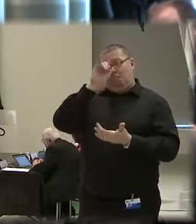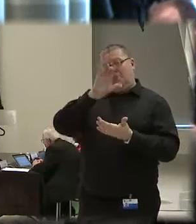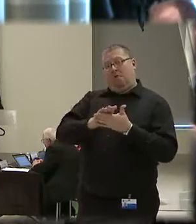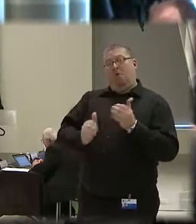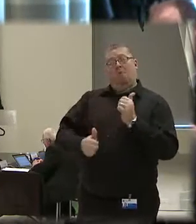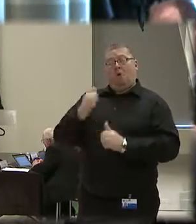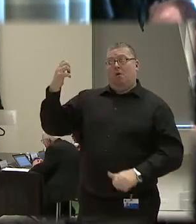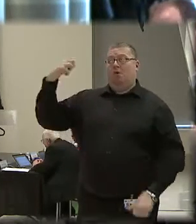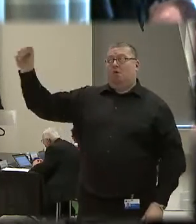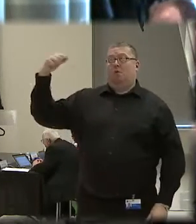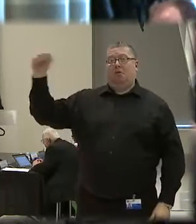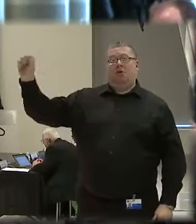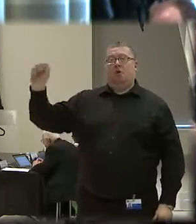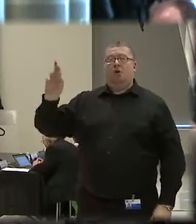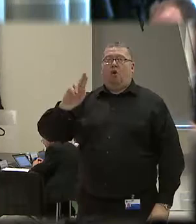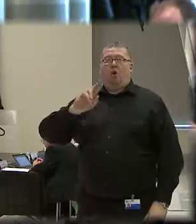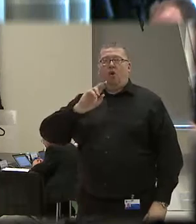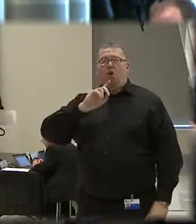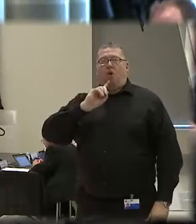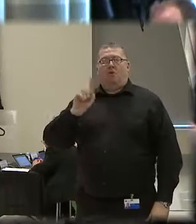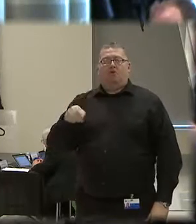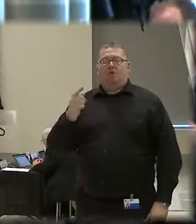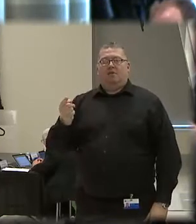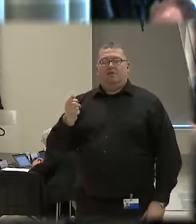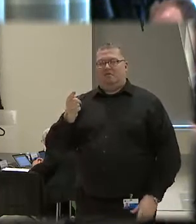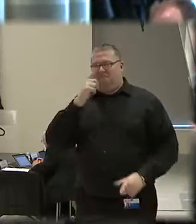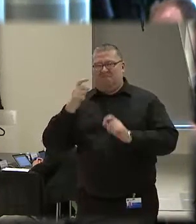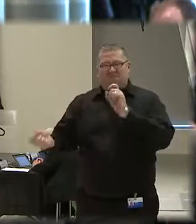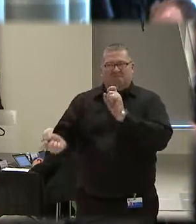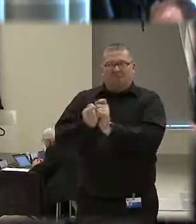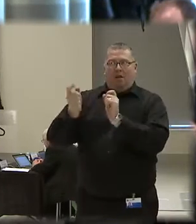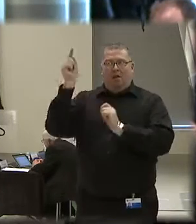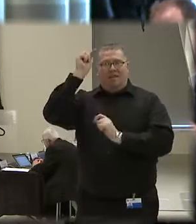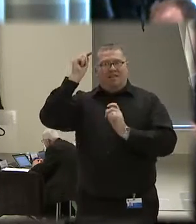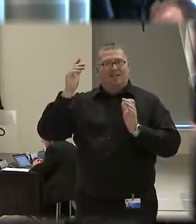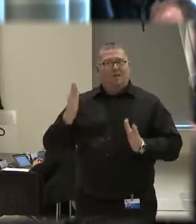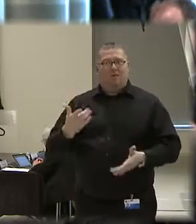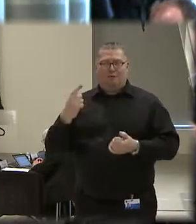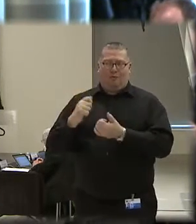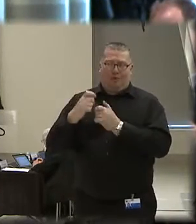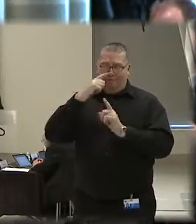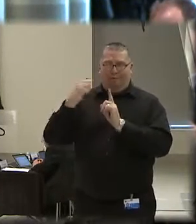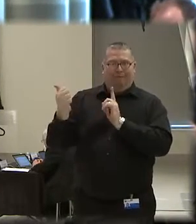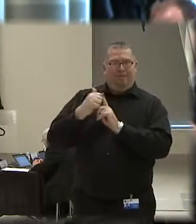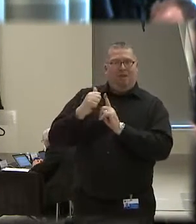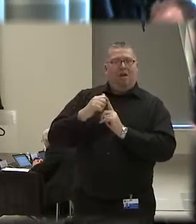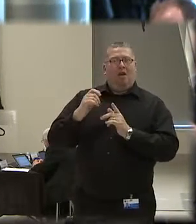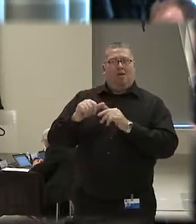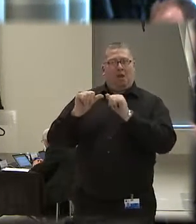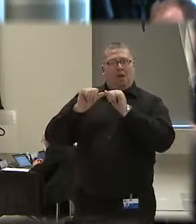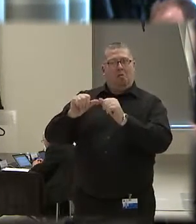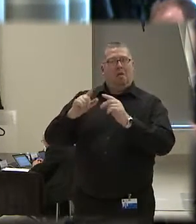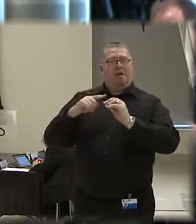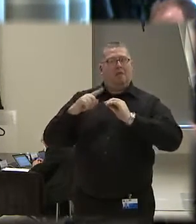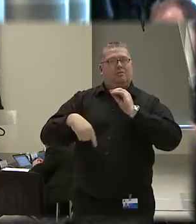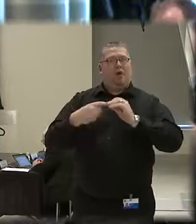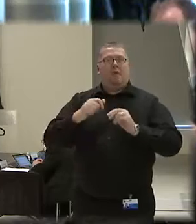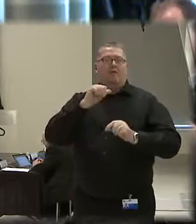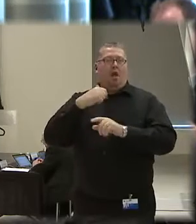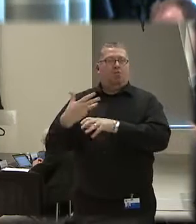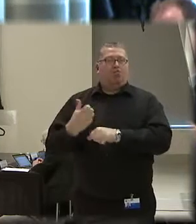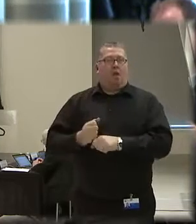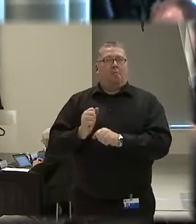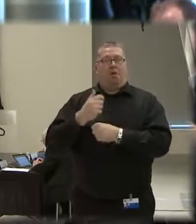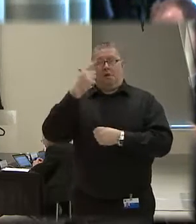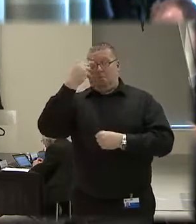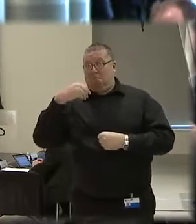most demonstrators are merely race baiters or conspiracy theorists, it further perpetuates the cycle of distrust that makes Black